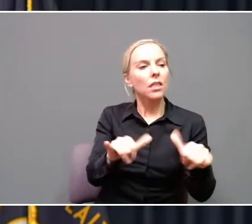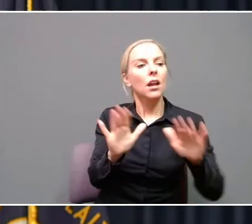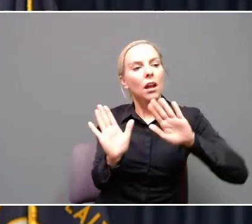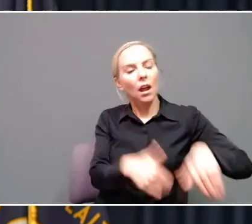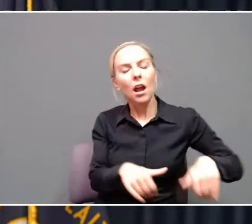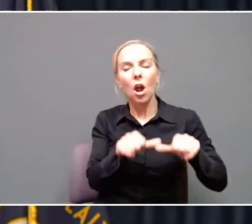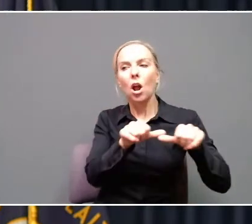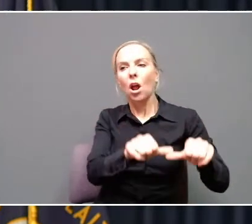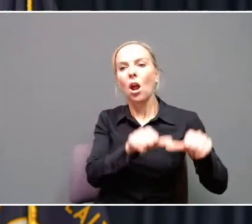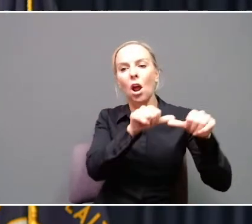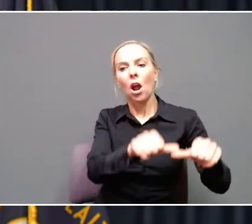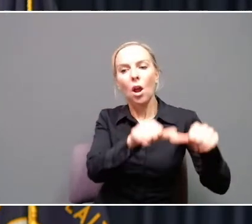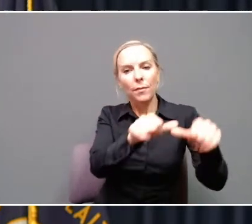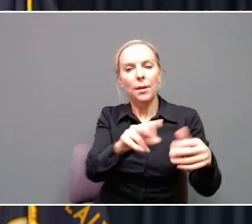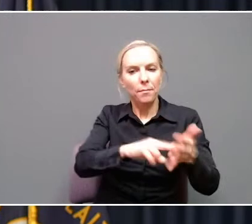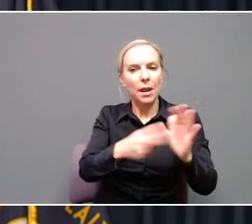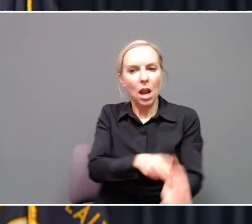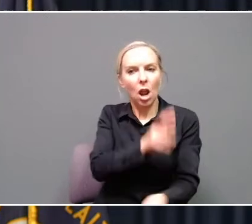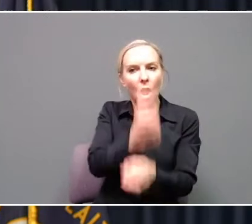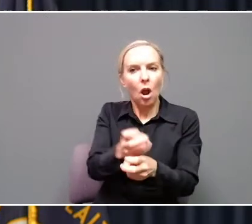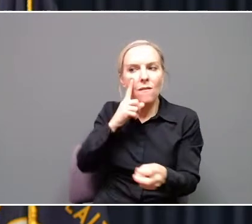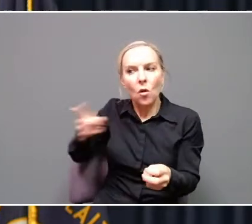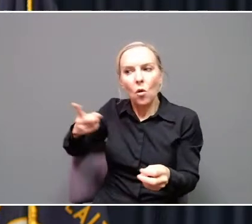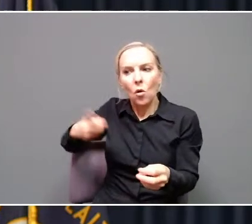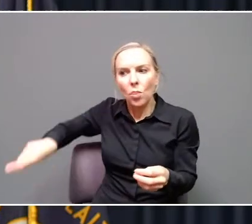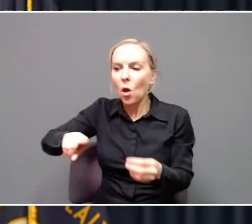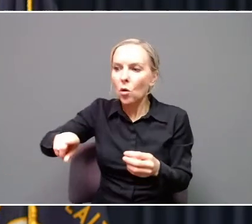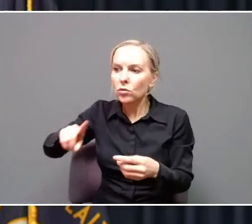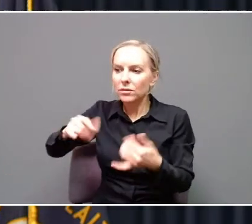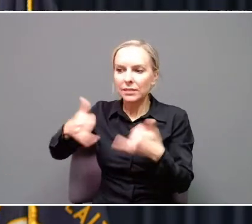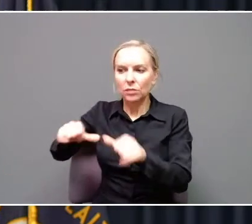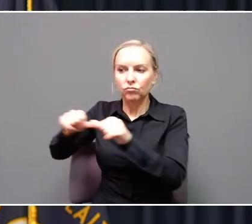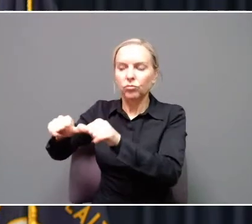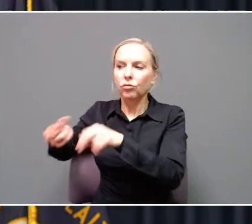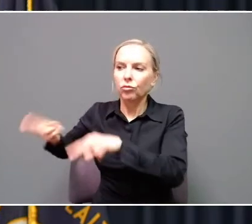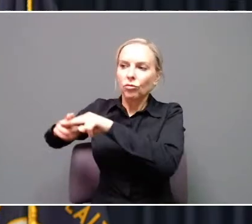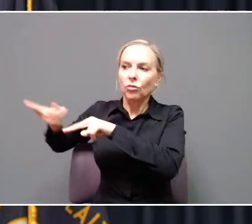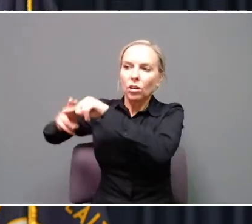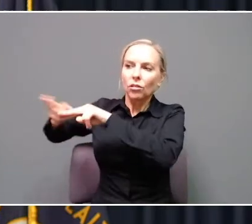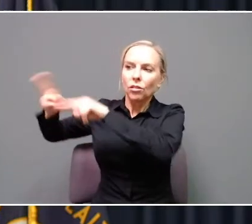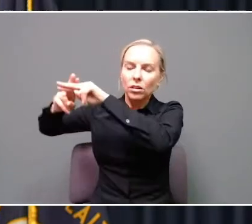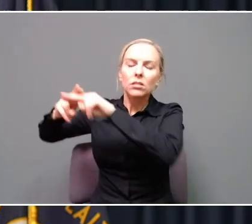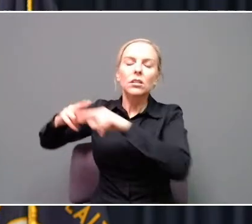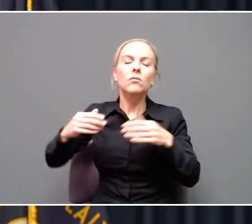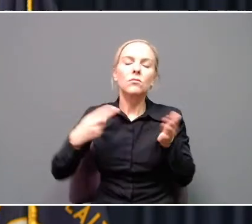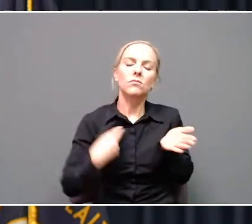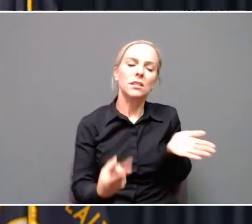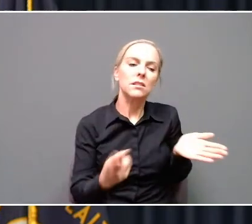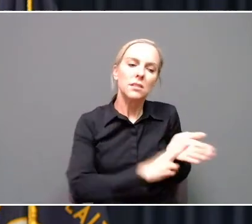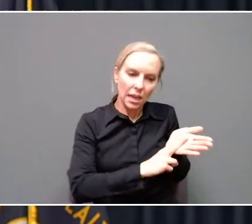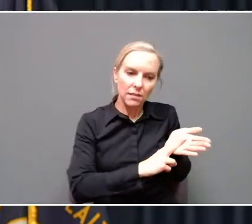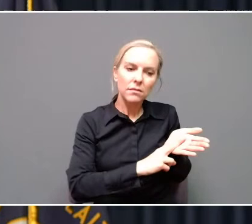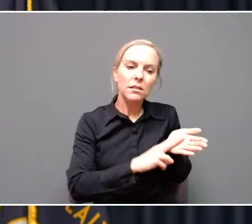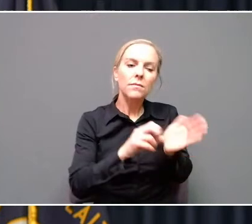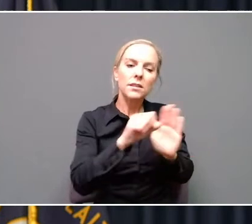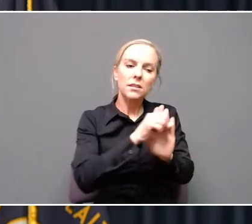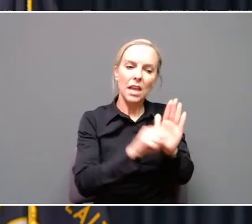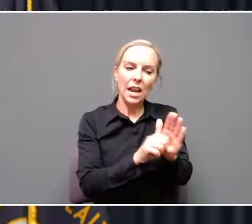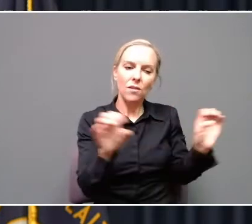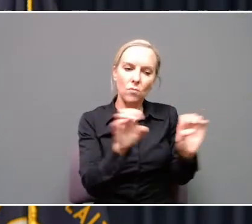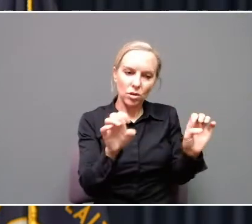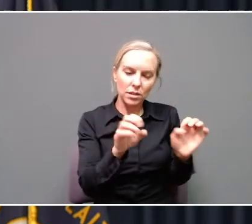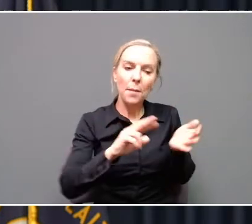harder if people out there are gouging us. So I'm going to sign that declaration of emergency that activates the